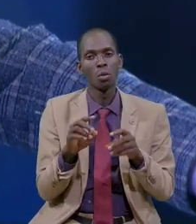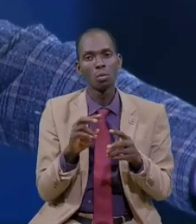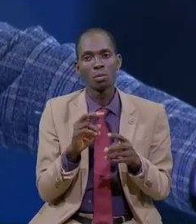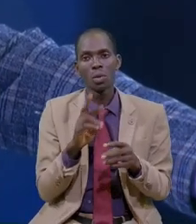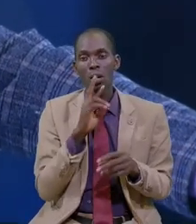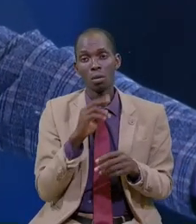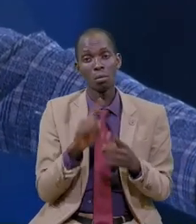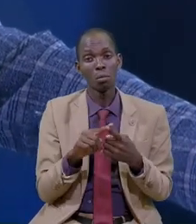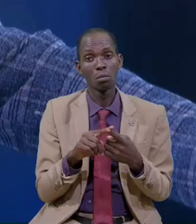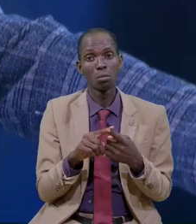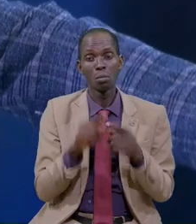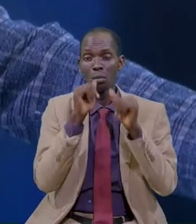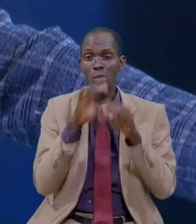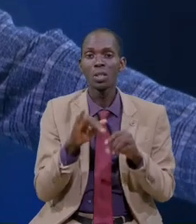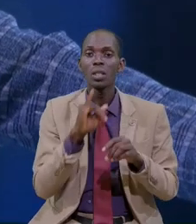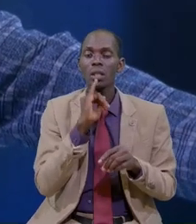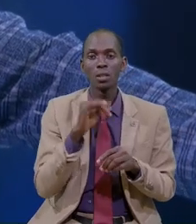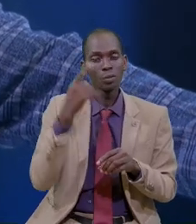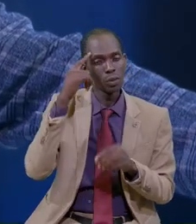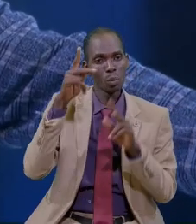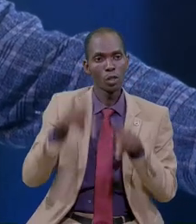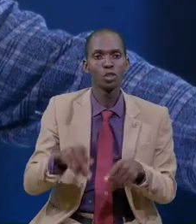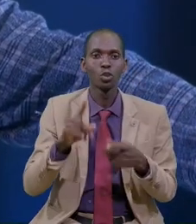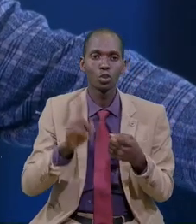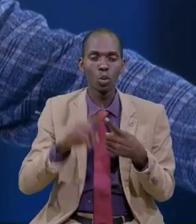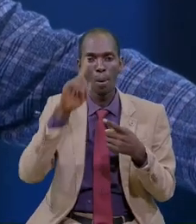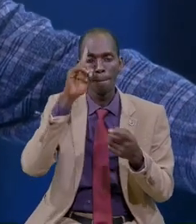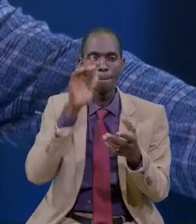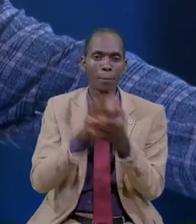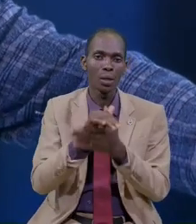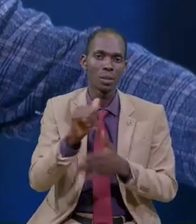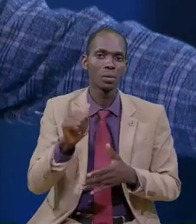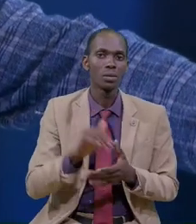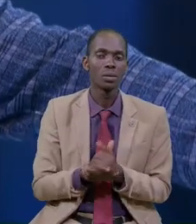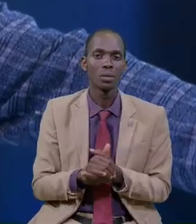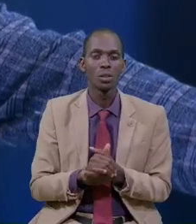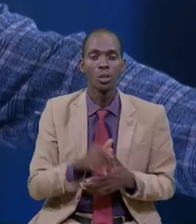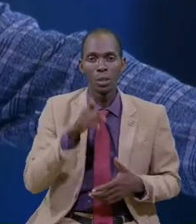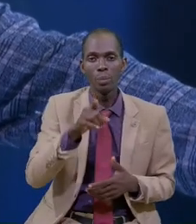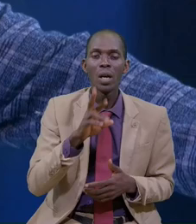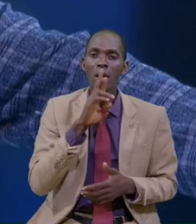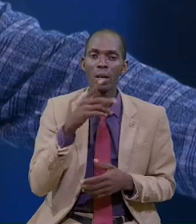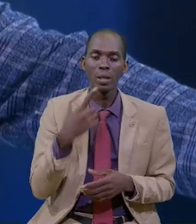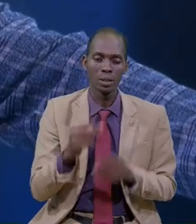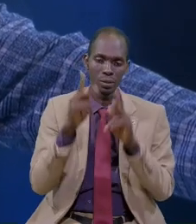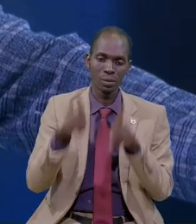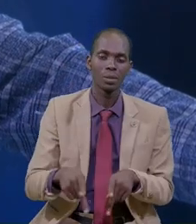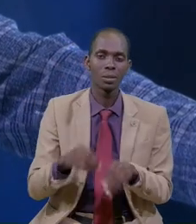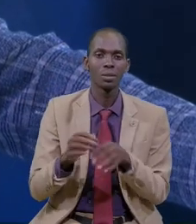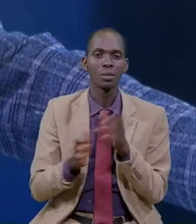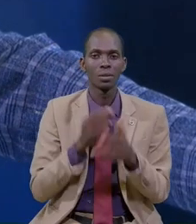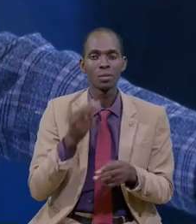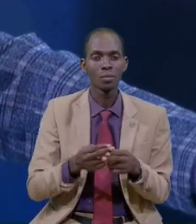the person who believed. Il dit heureux ou heureuse la personne qui a cru. You are the person. Et c'est toi la personne.